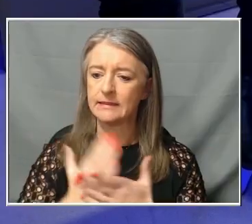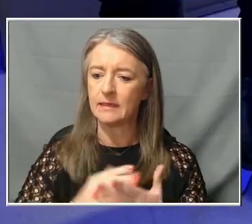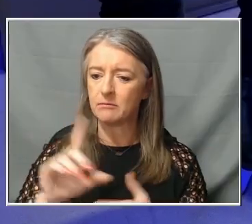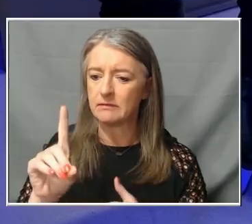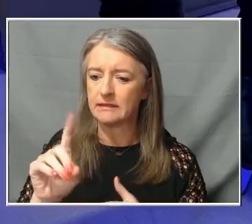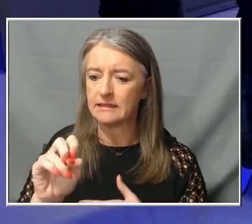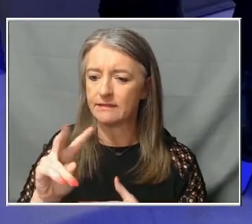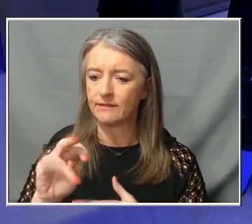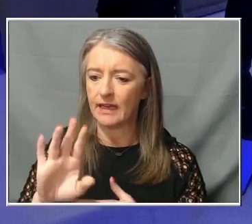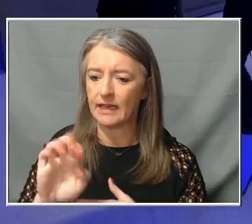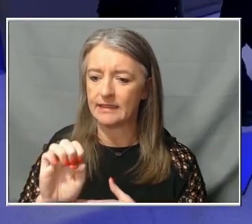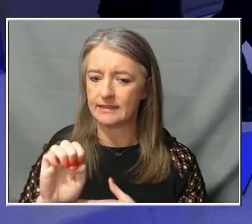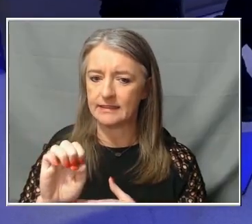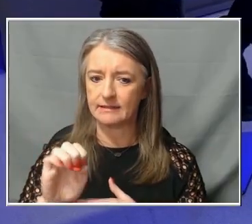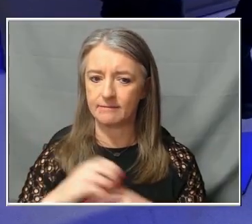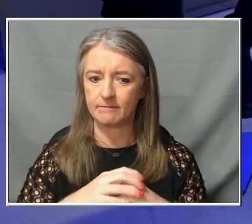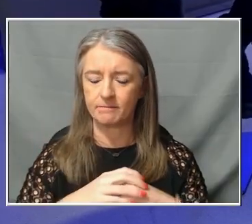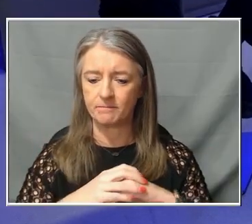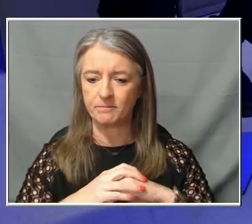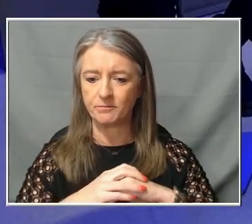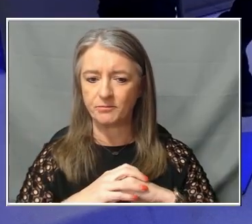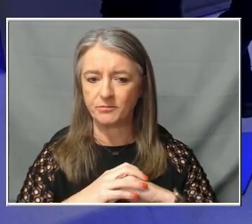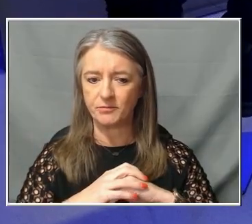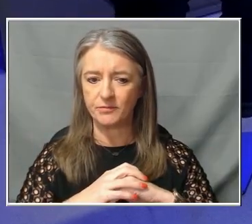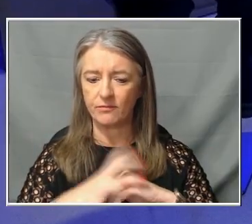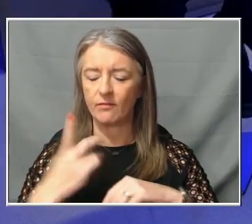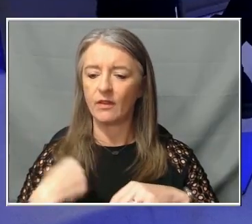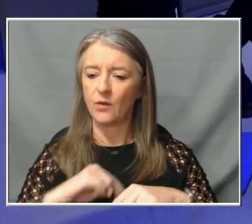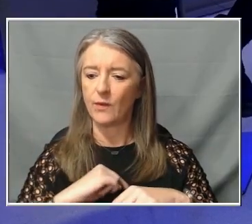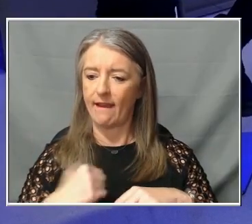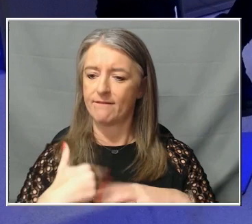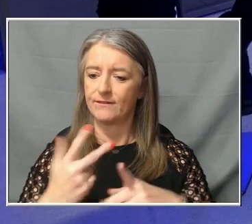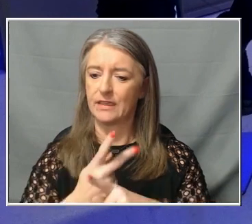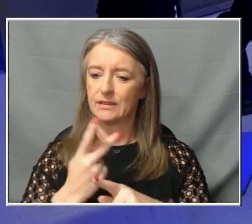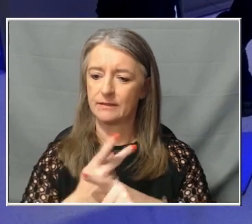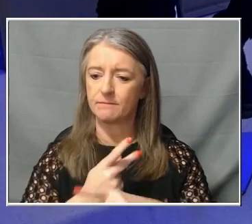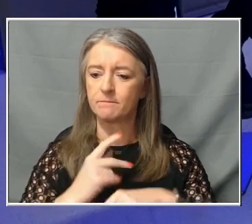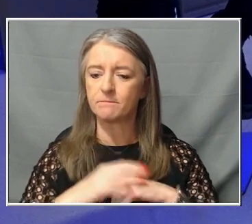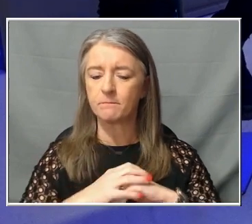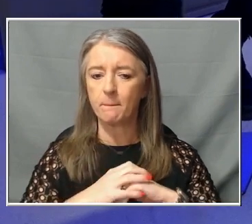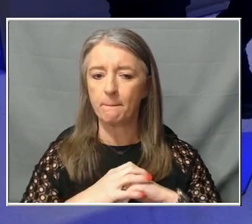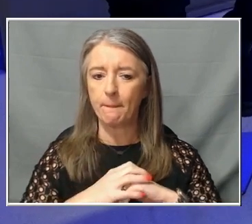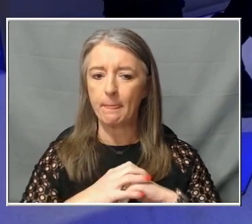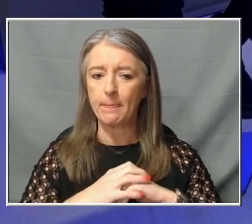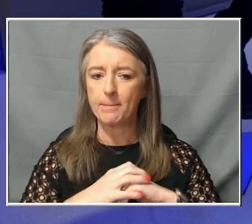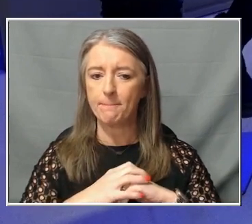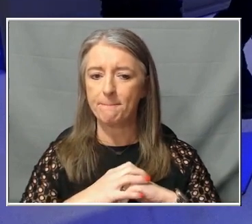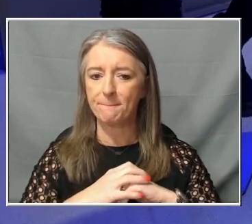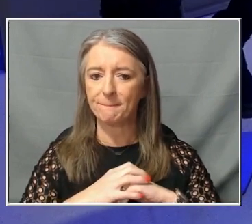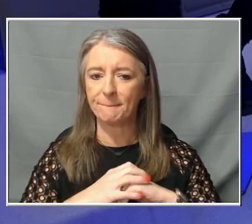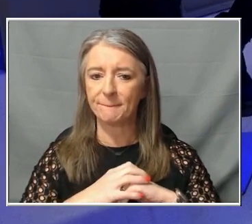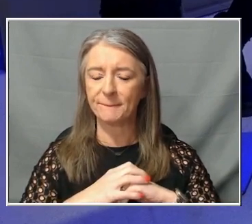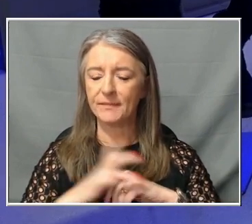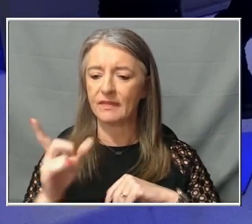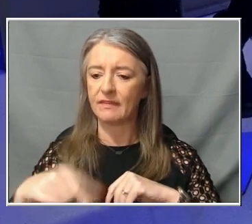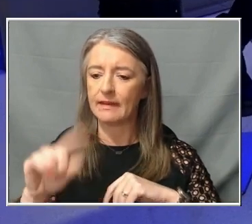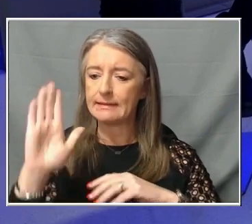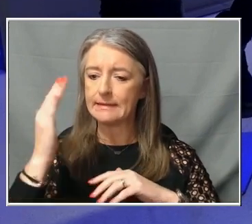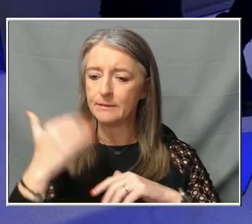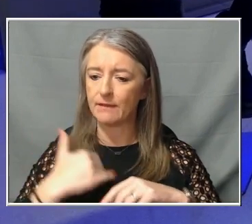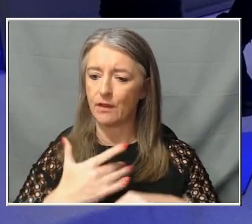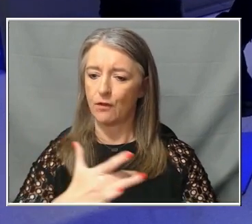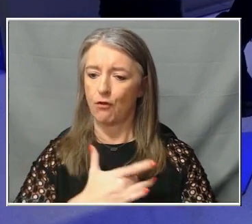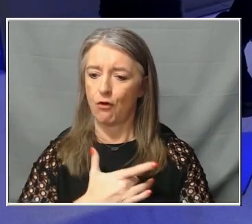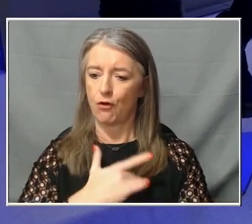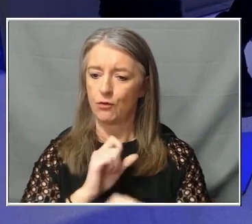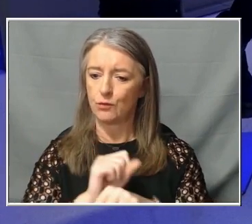I'm going to check that one off. I will tell them that we got that figured out. Okay, so then they seem to have a complete understanding of how the heart works.